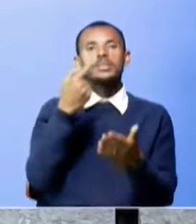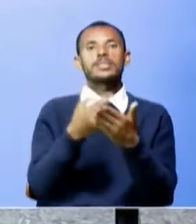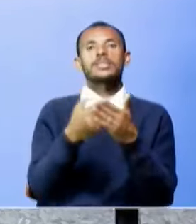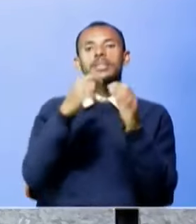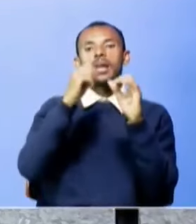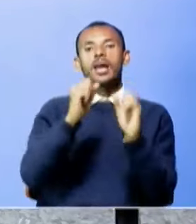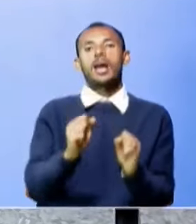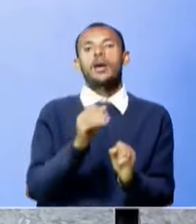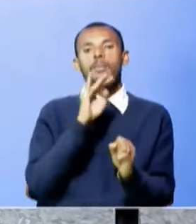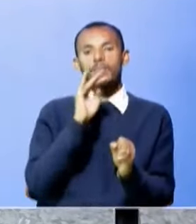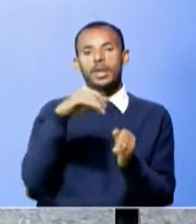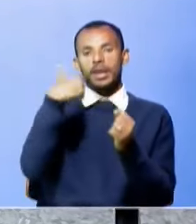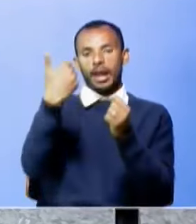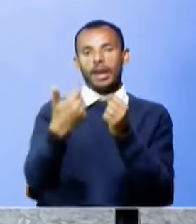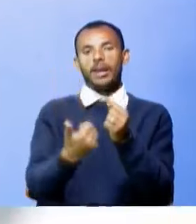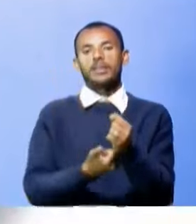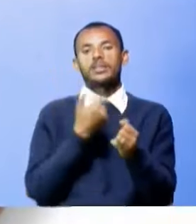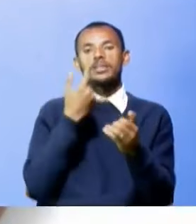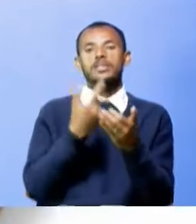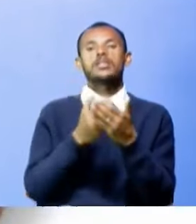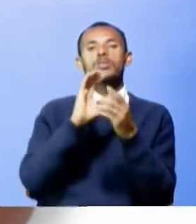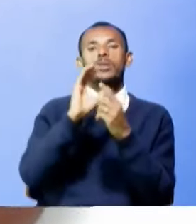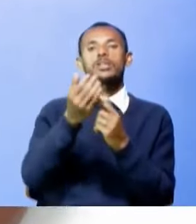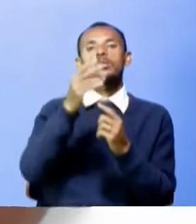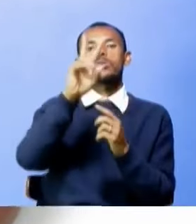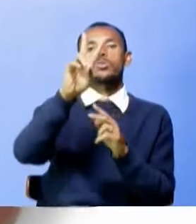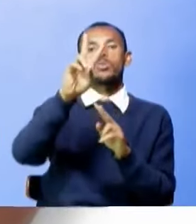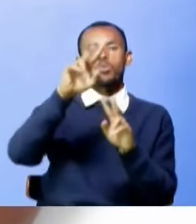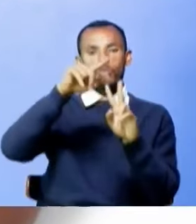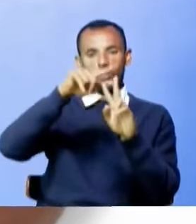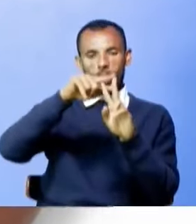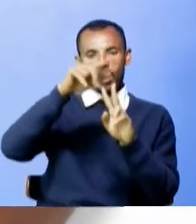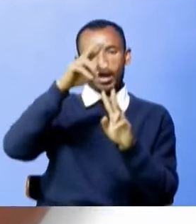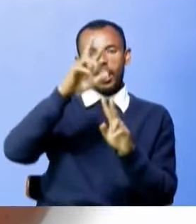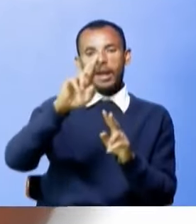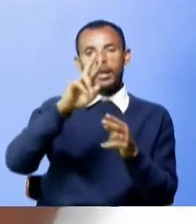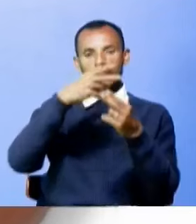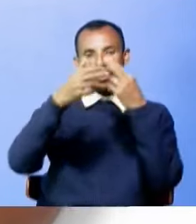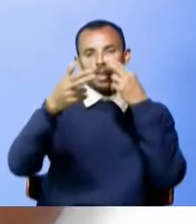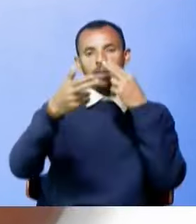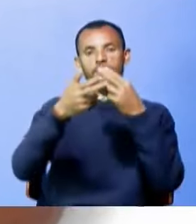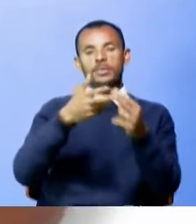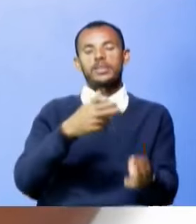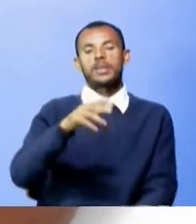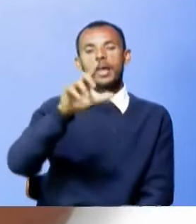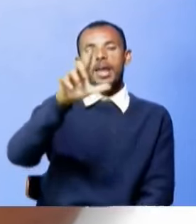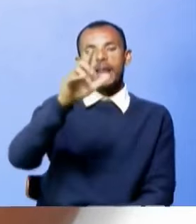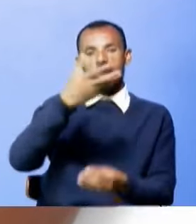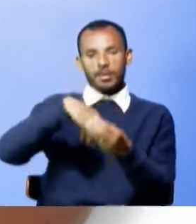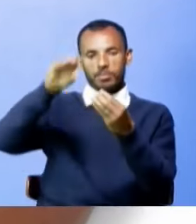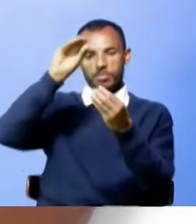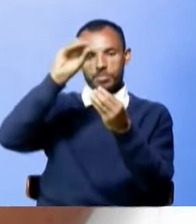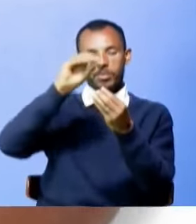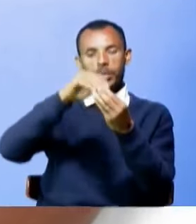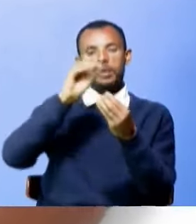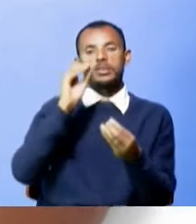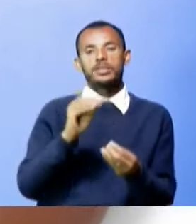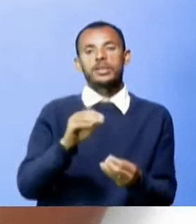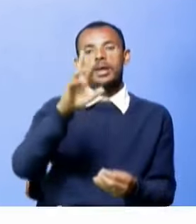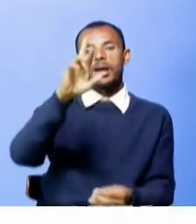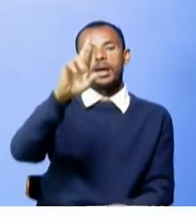be rearranged in this manner. 2 pi r times L plus